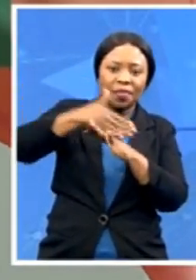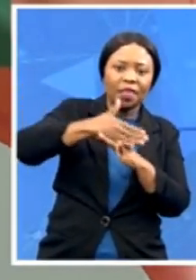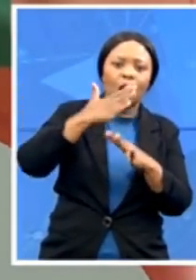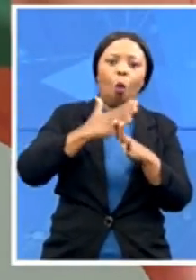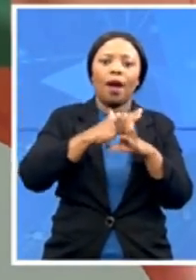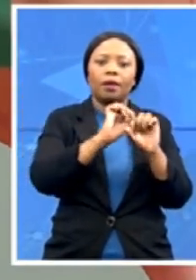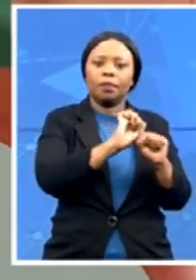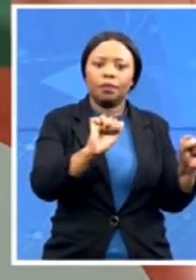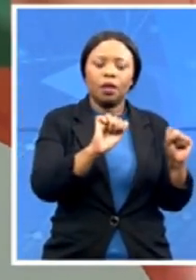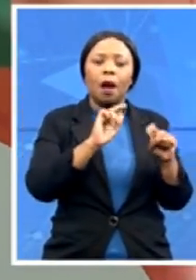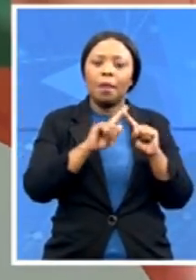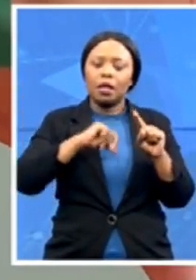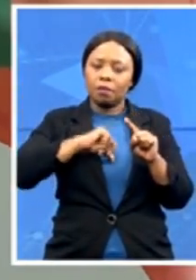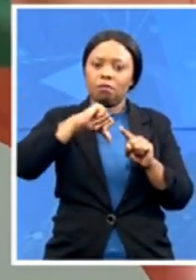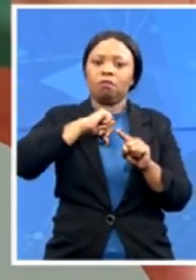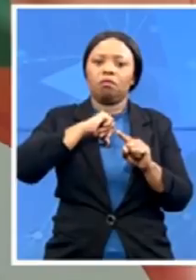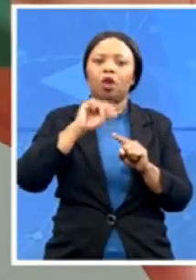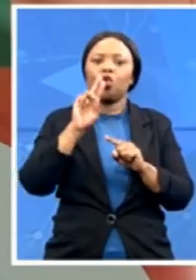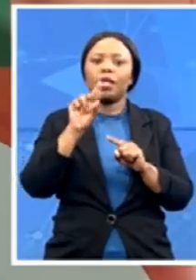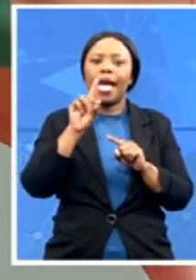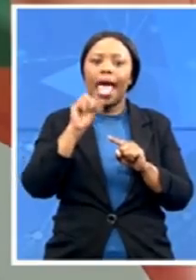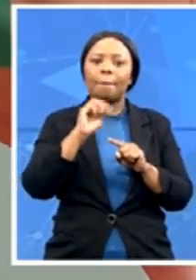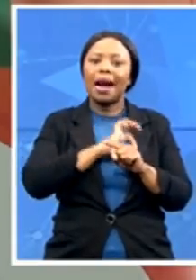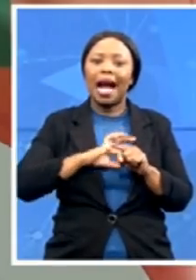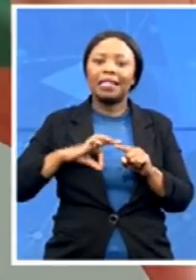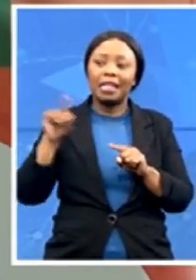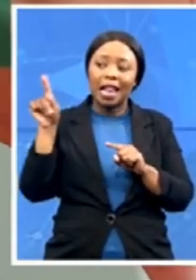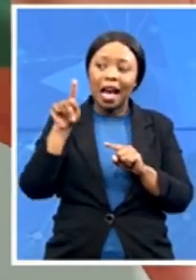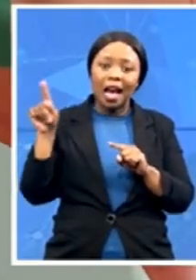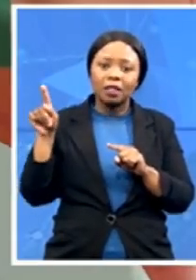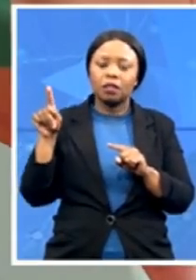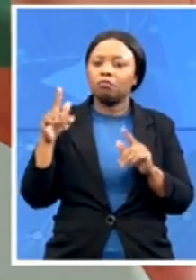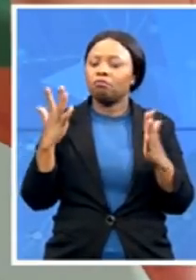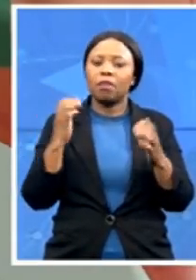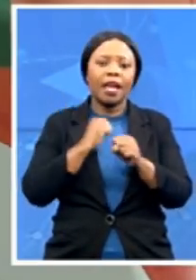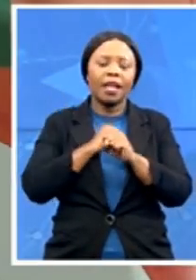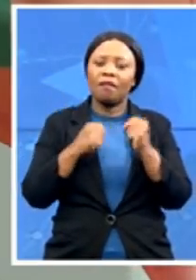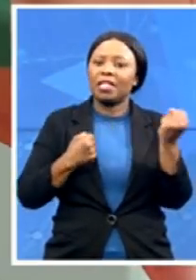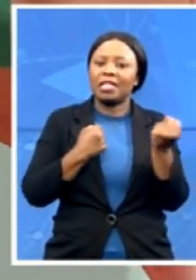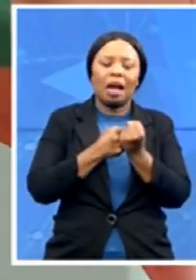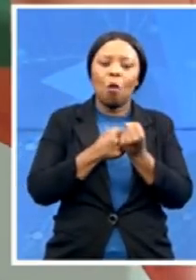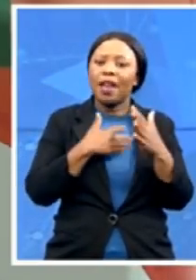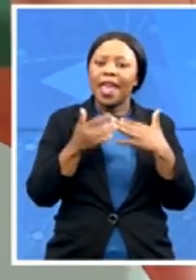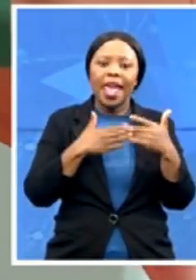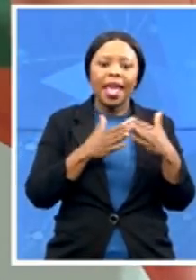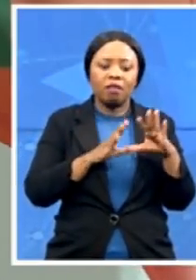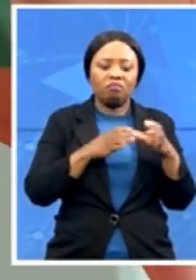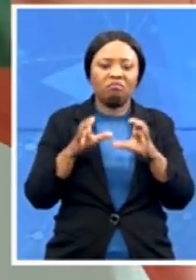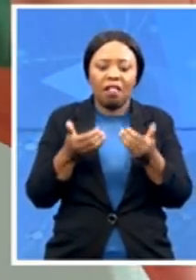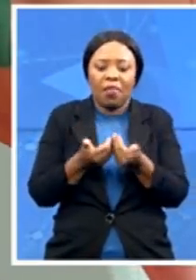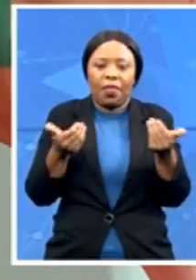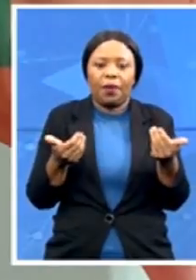councillors did not side with either faction, which brings me to my